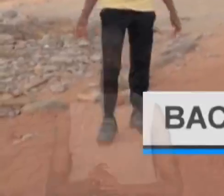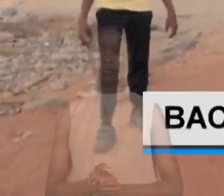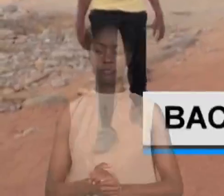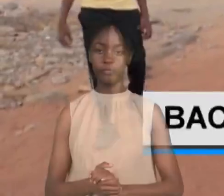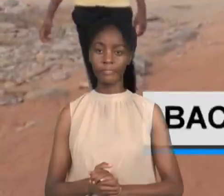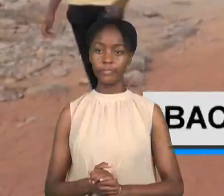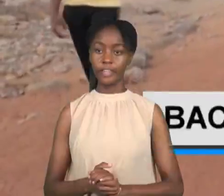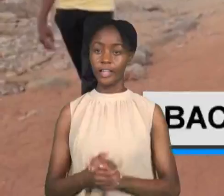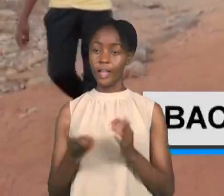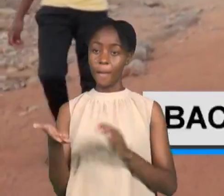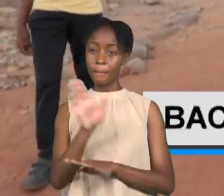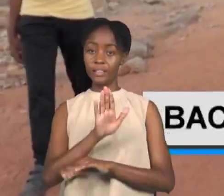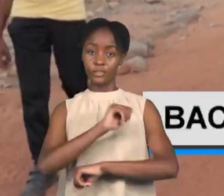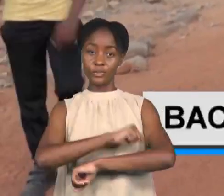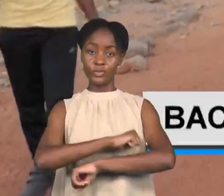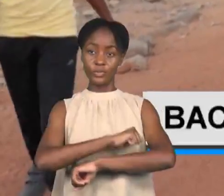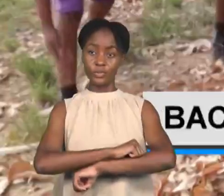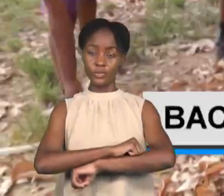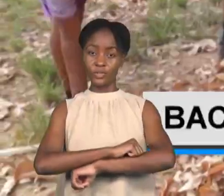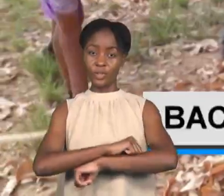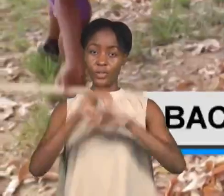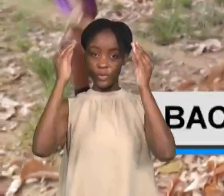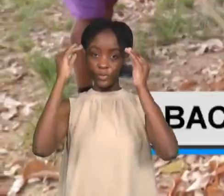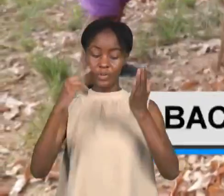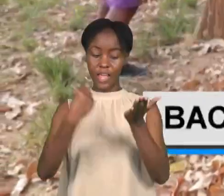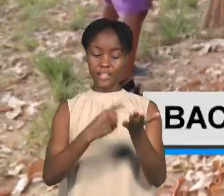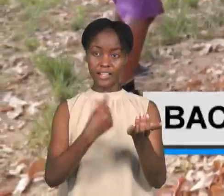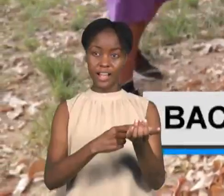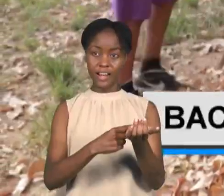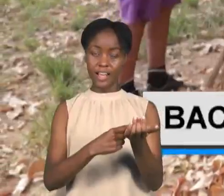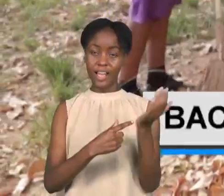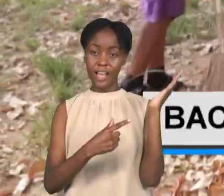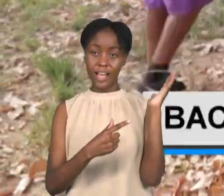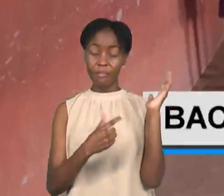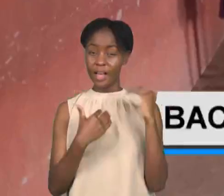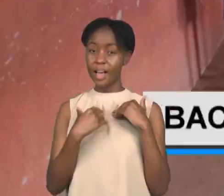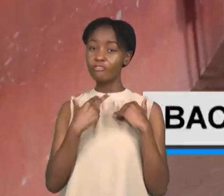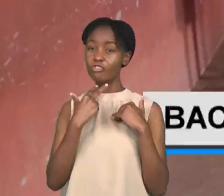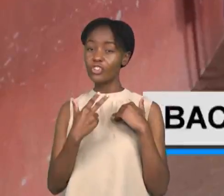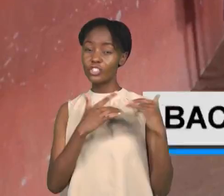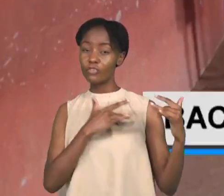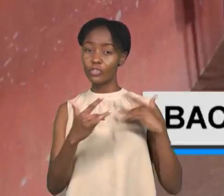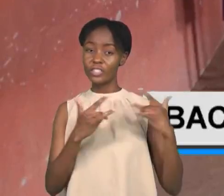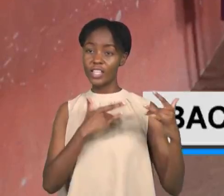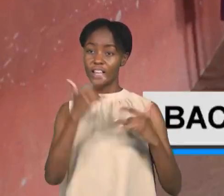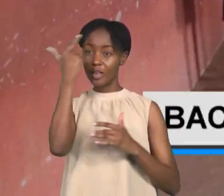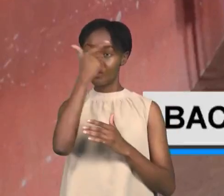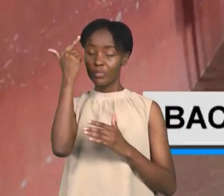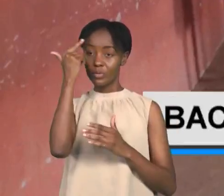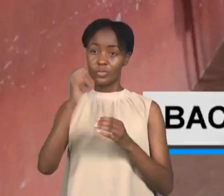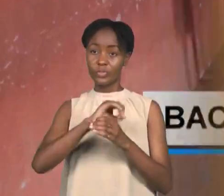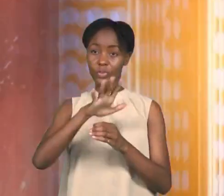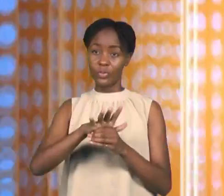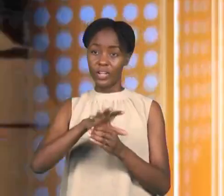It's back to school for pupils in Ghana, but educational stakeholders voice concerns over rising coronavirus